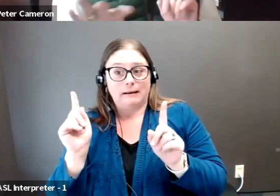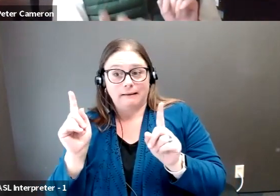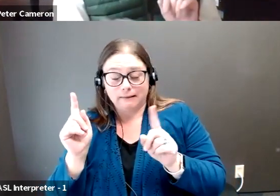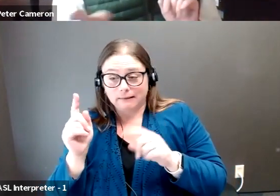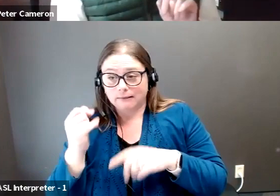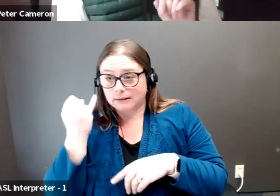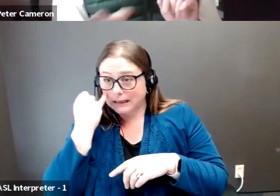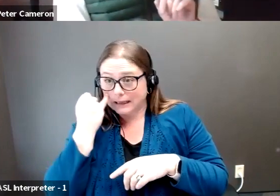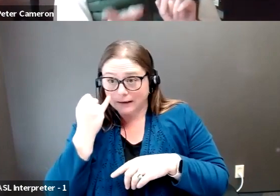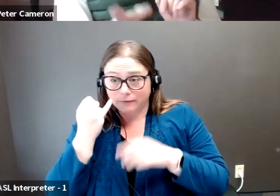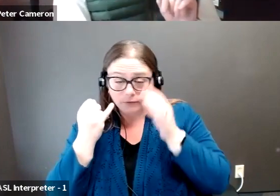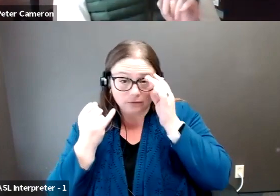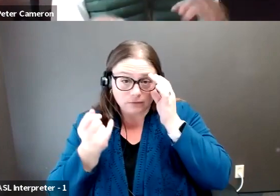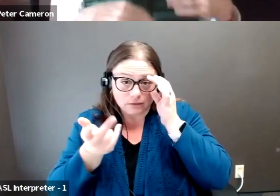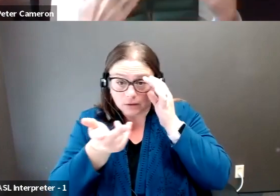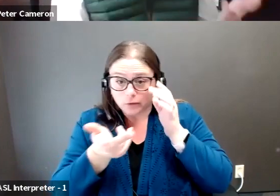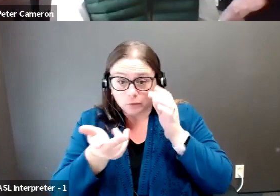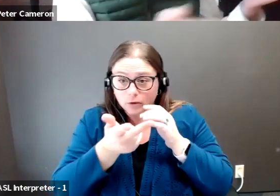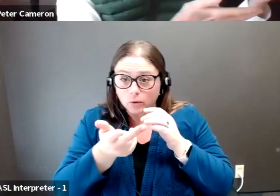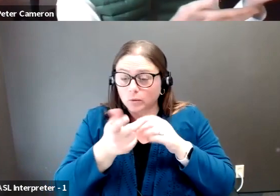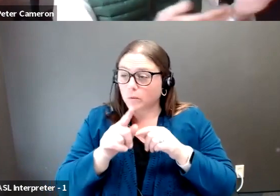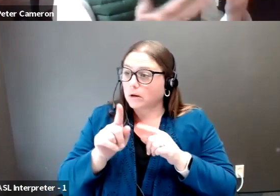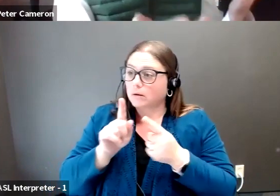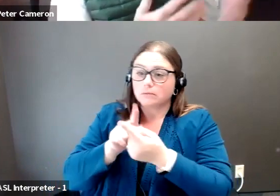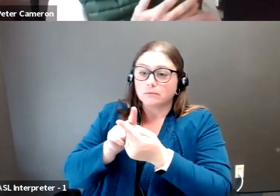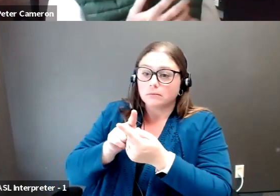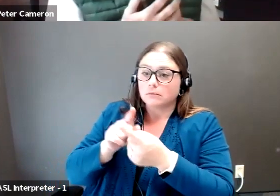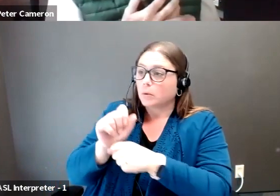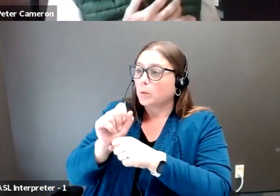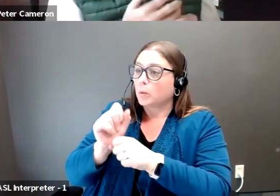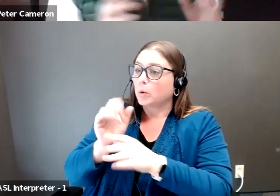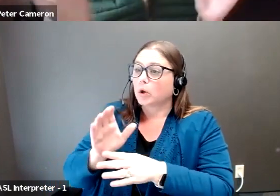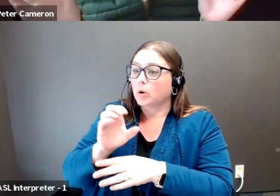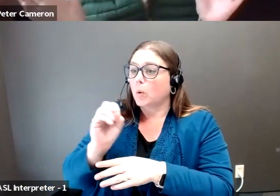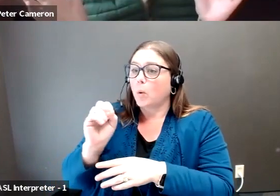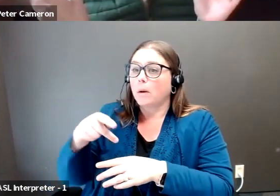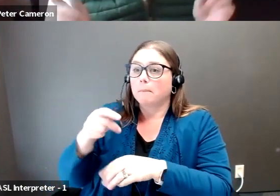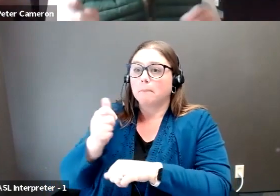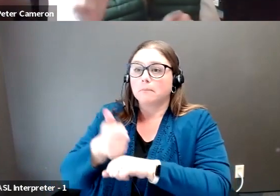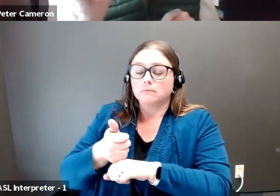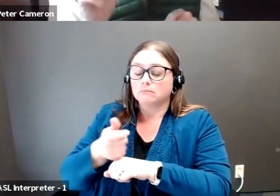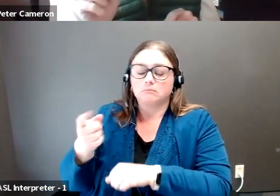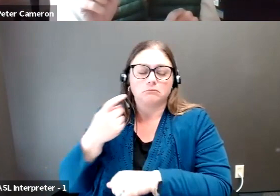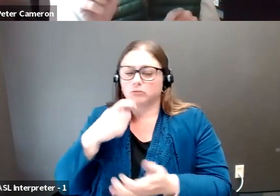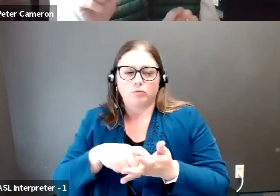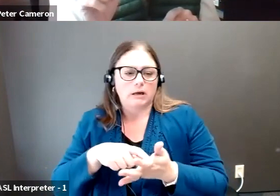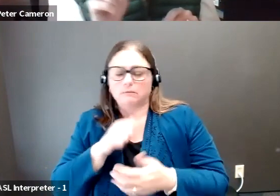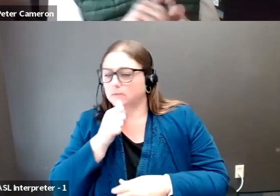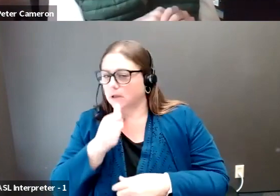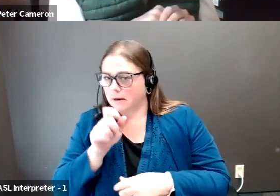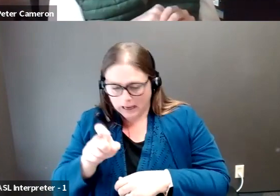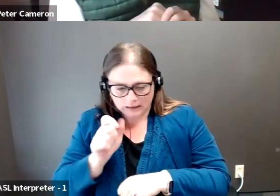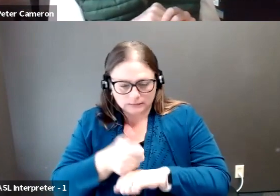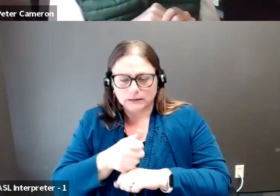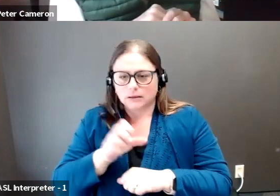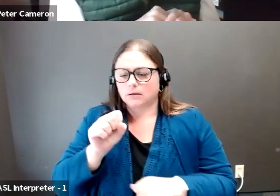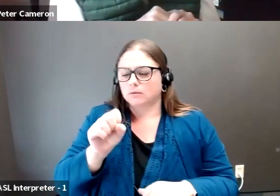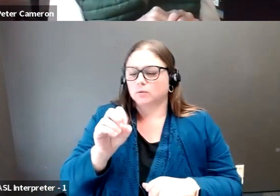to them, three of you, and wanted to start a worker co-op to do whatever, they wouldn't recognize it. Had to be a sole